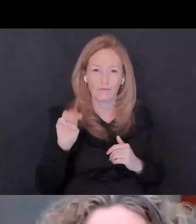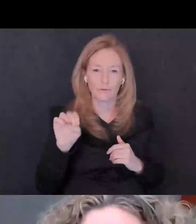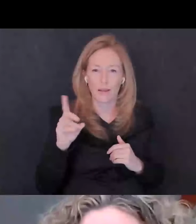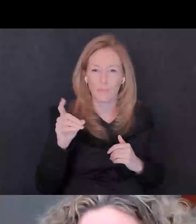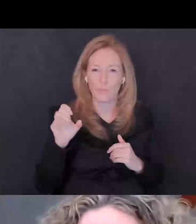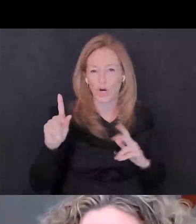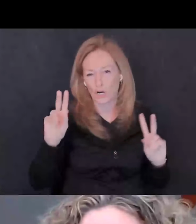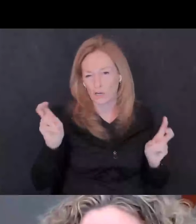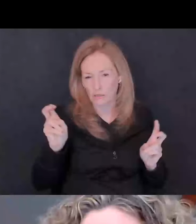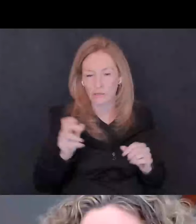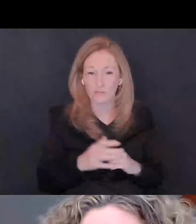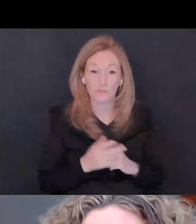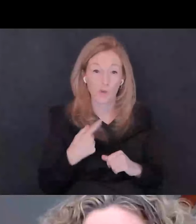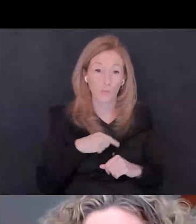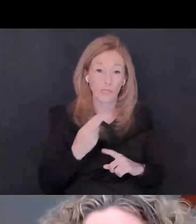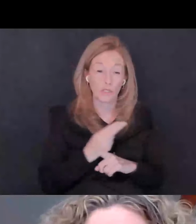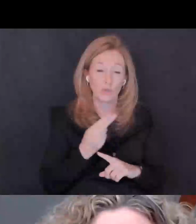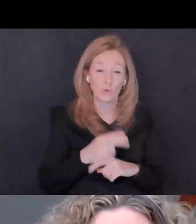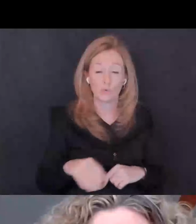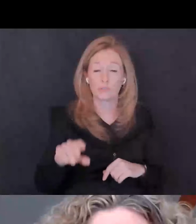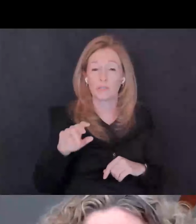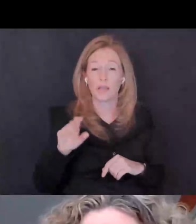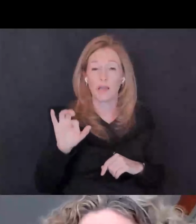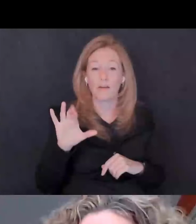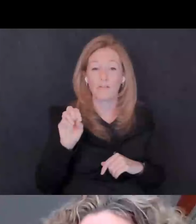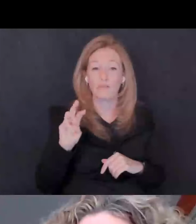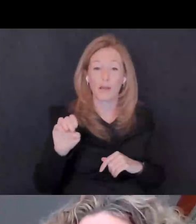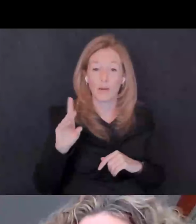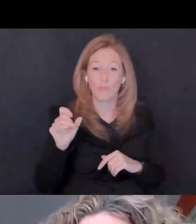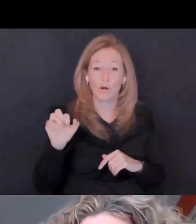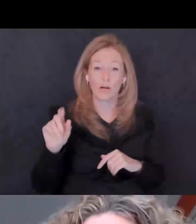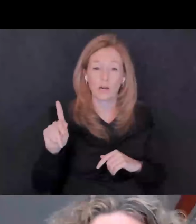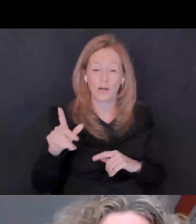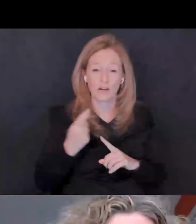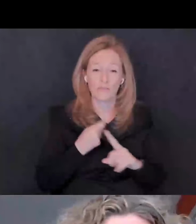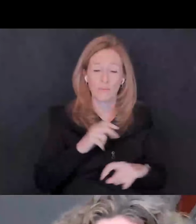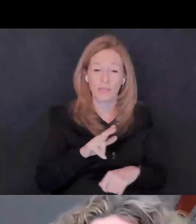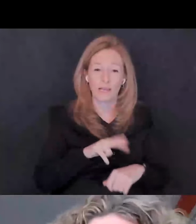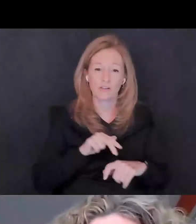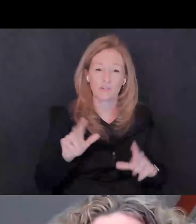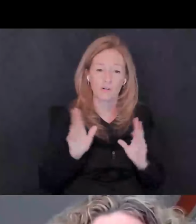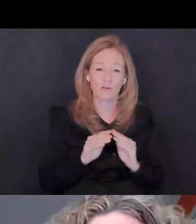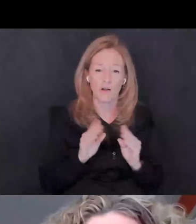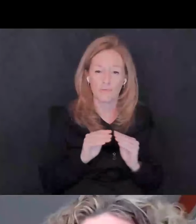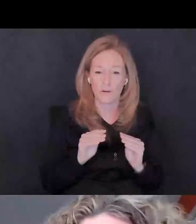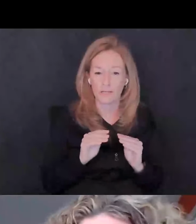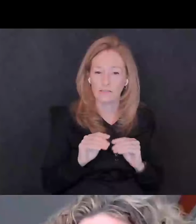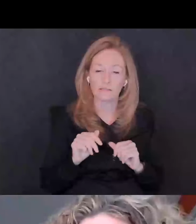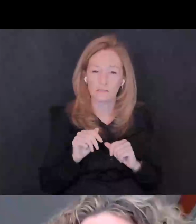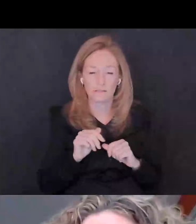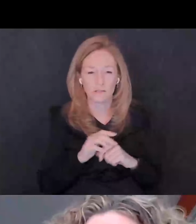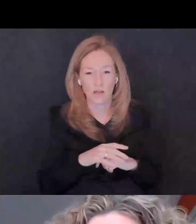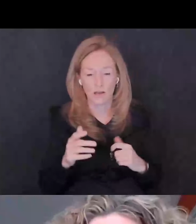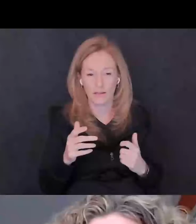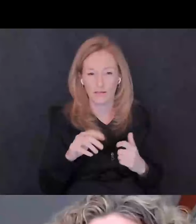we have used a framework from the National Conference on State Legislatures. And this framework addresses understanding needs of